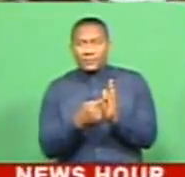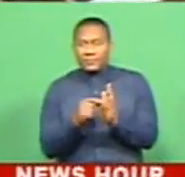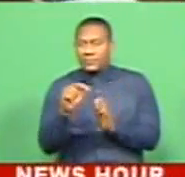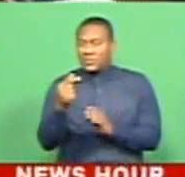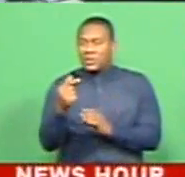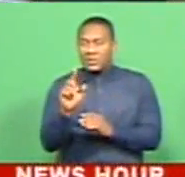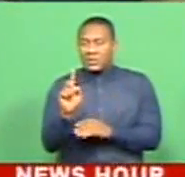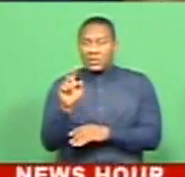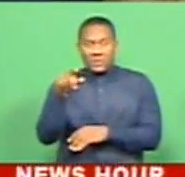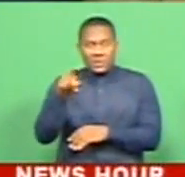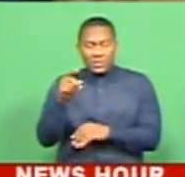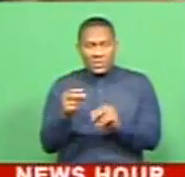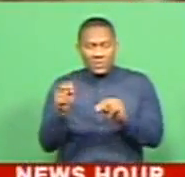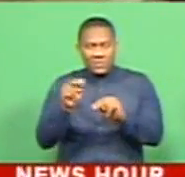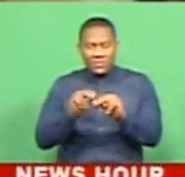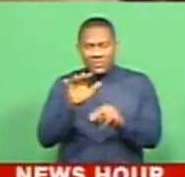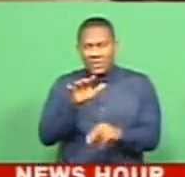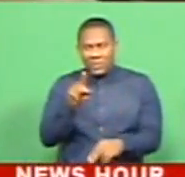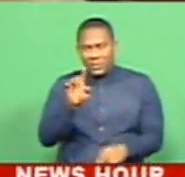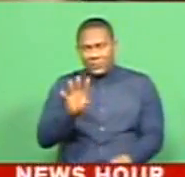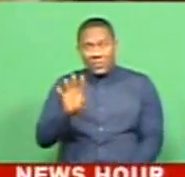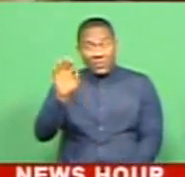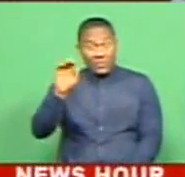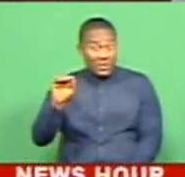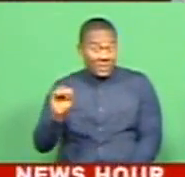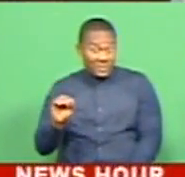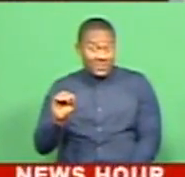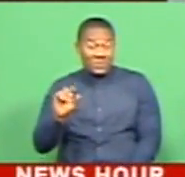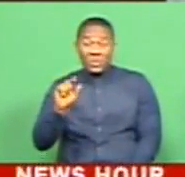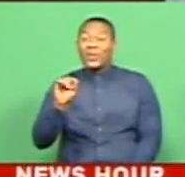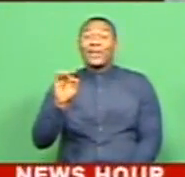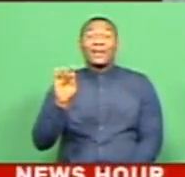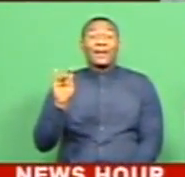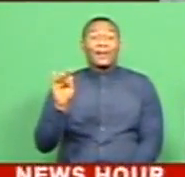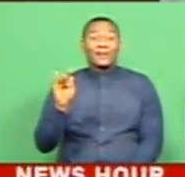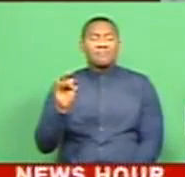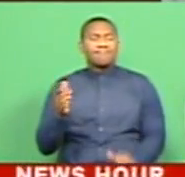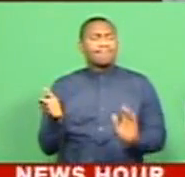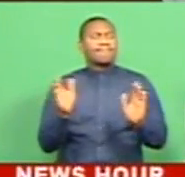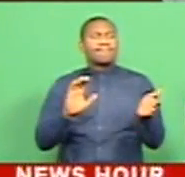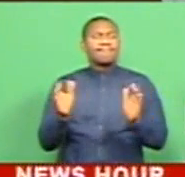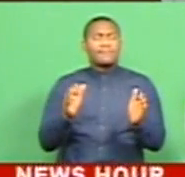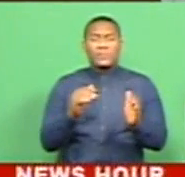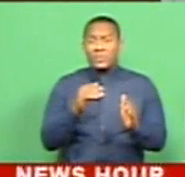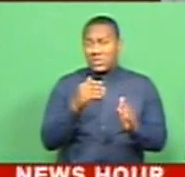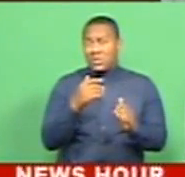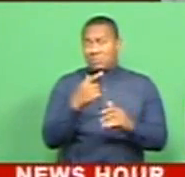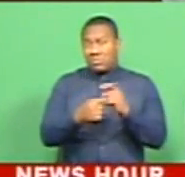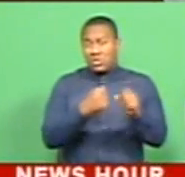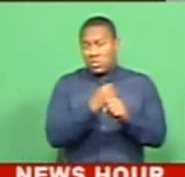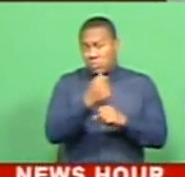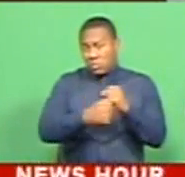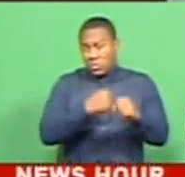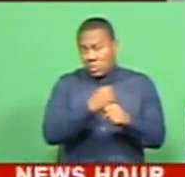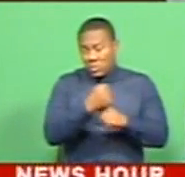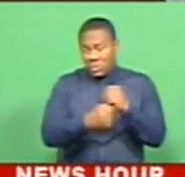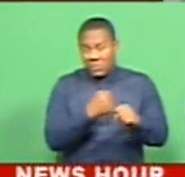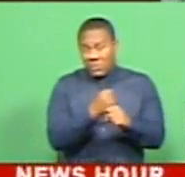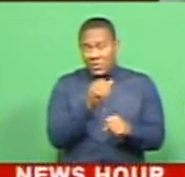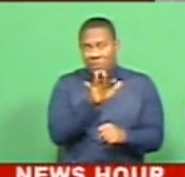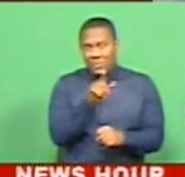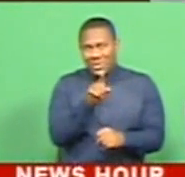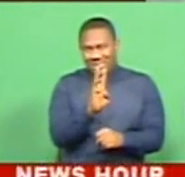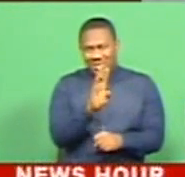GDP grew by 5.4% in the first half of 2018 compared to an annual target of 5.6%.